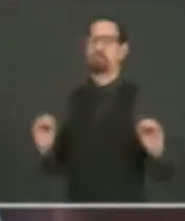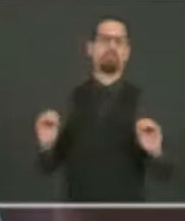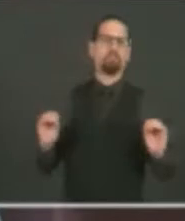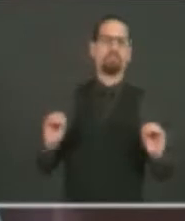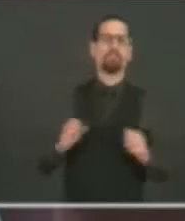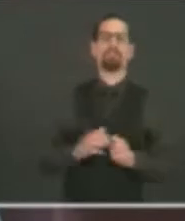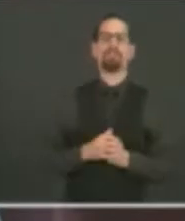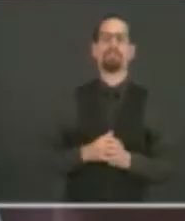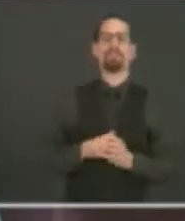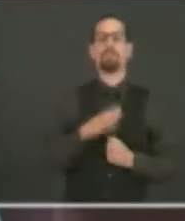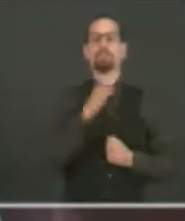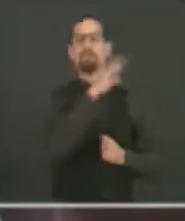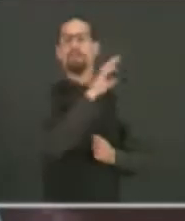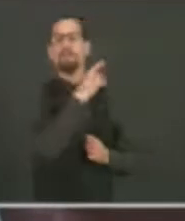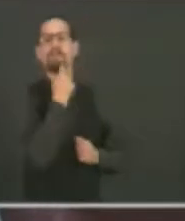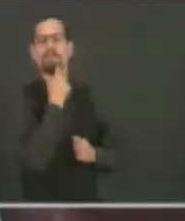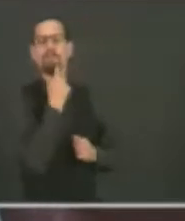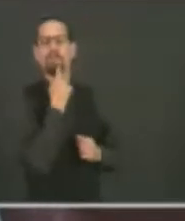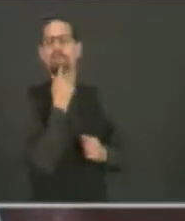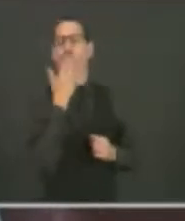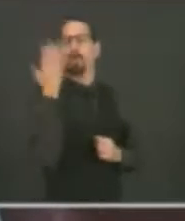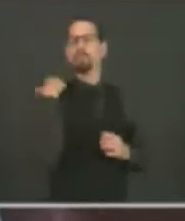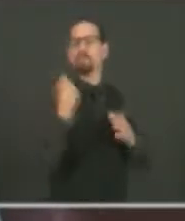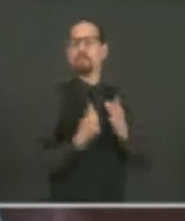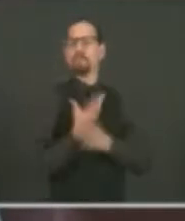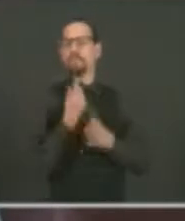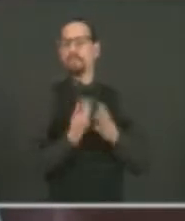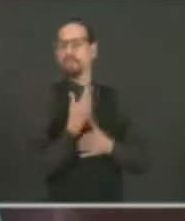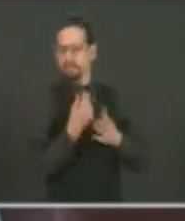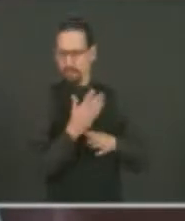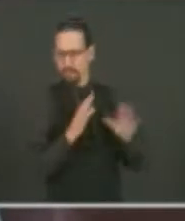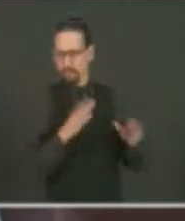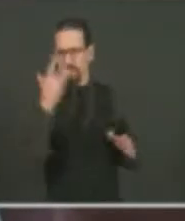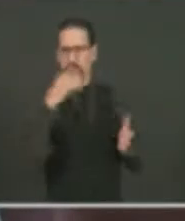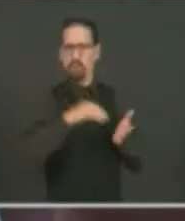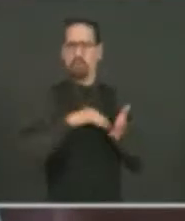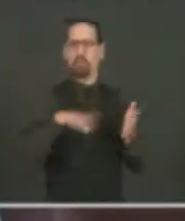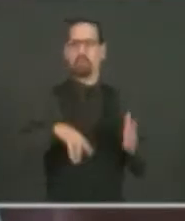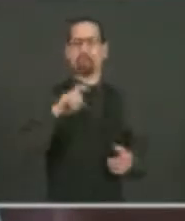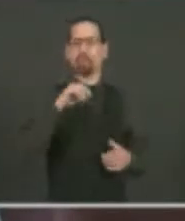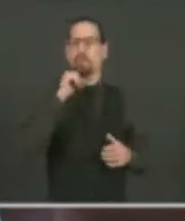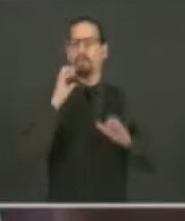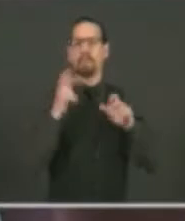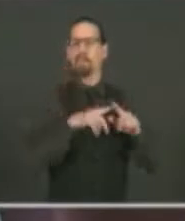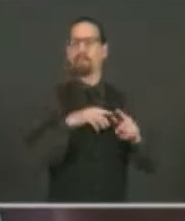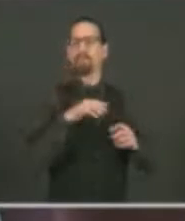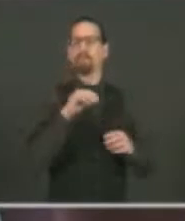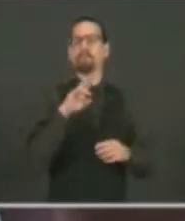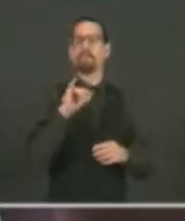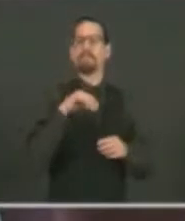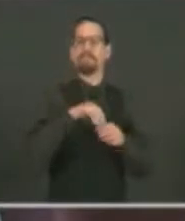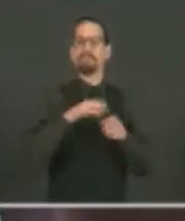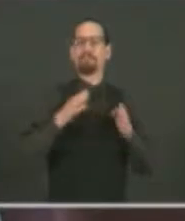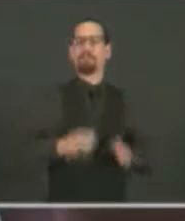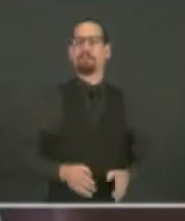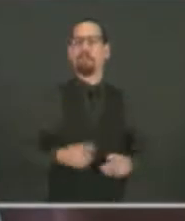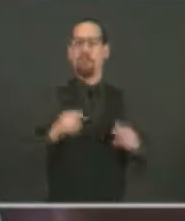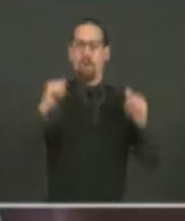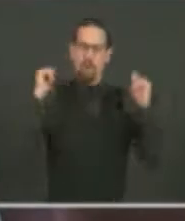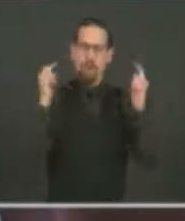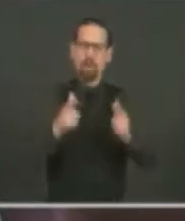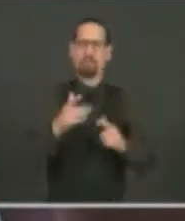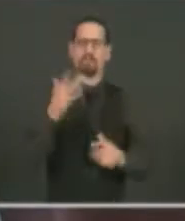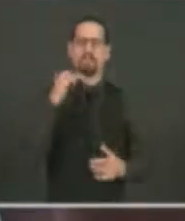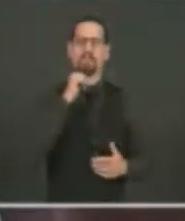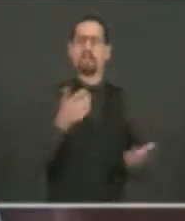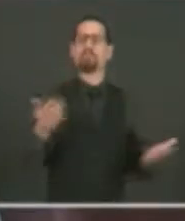way, is there any reason why students shouldn't be back in Rhode Island for in-person learning?